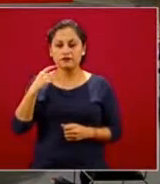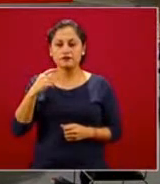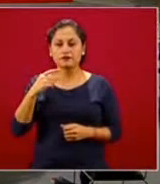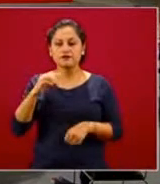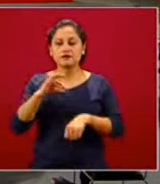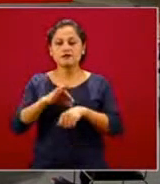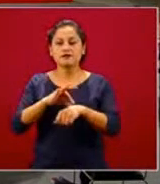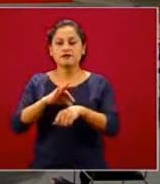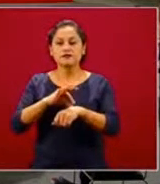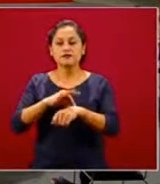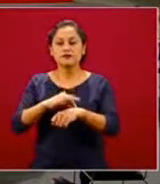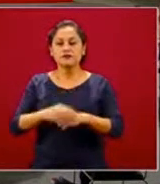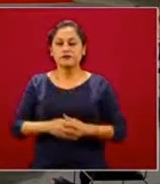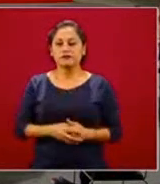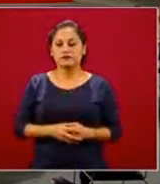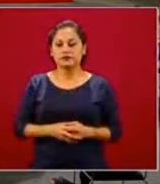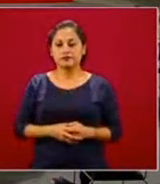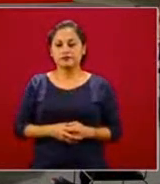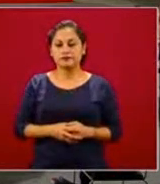Question cannot be heard.